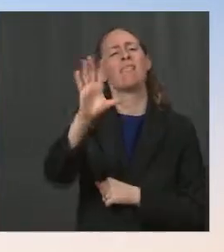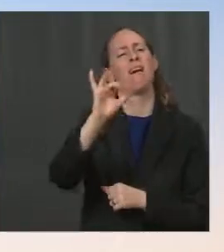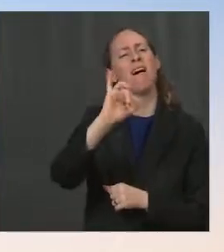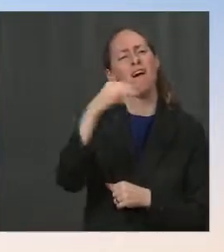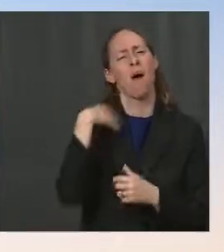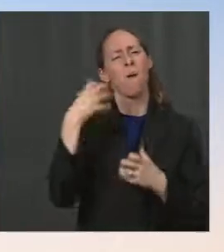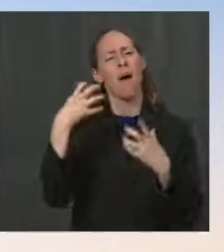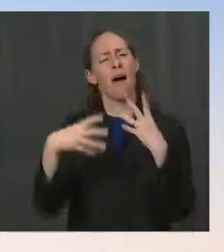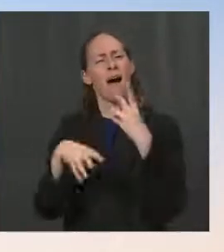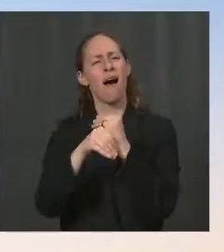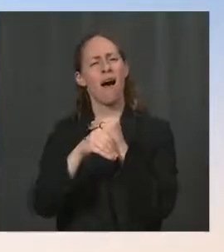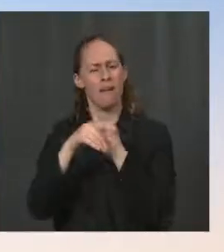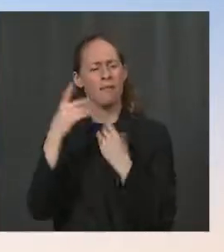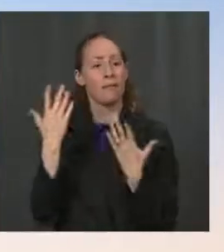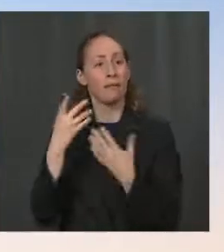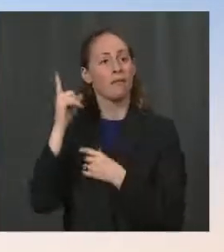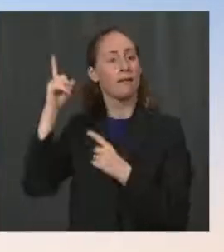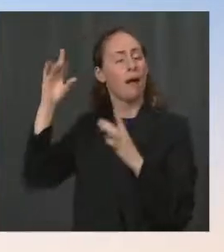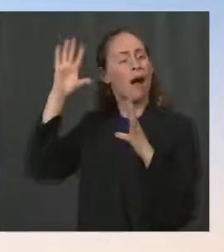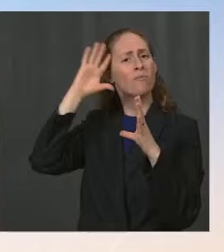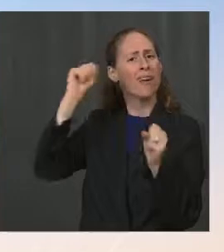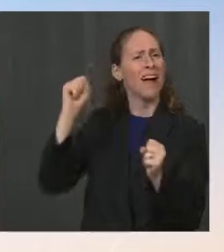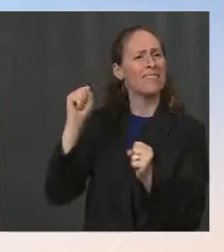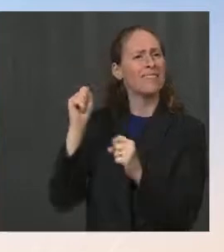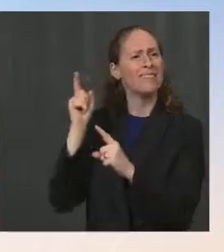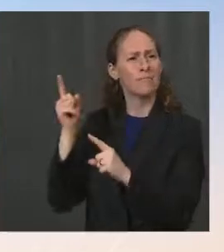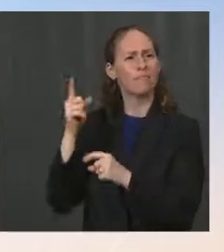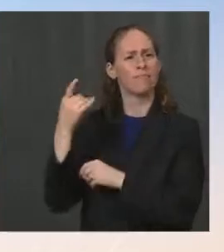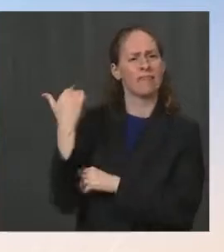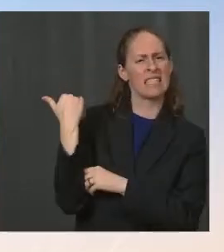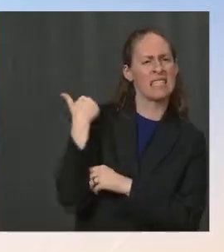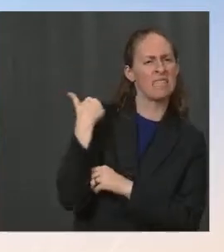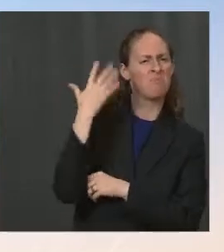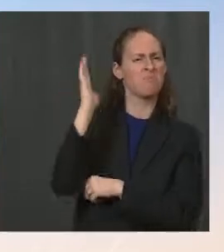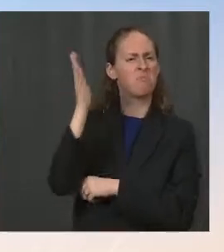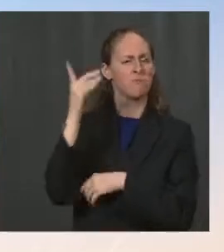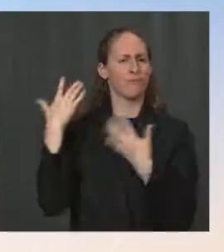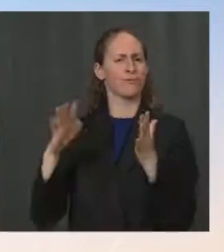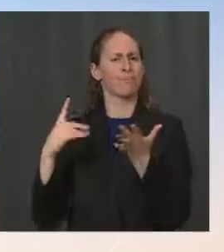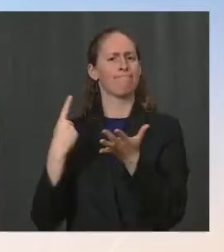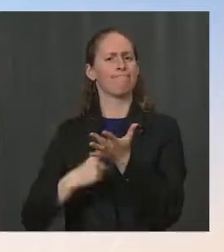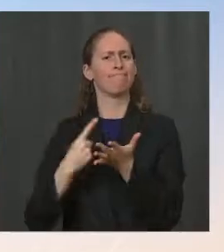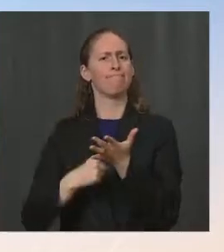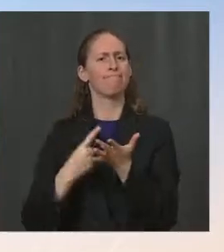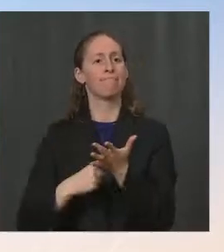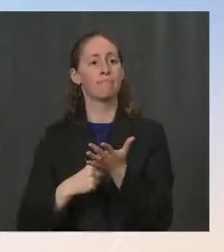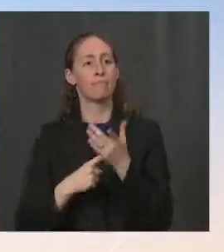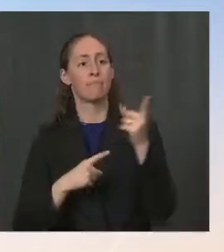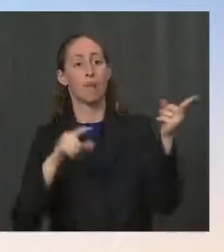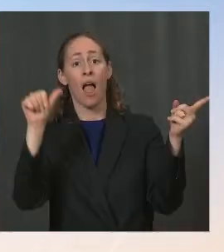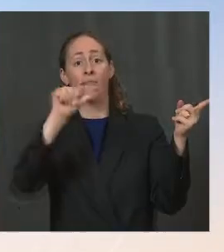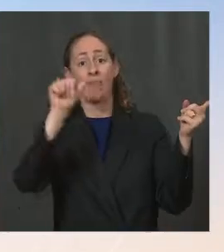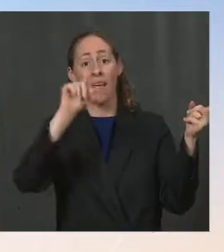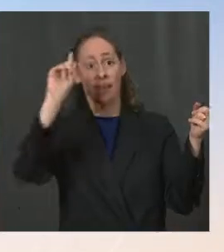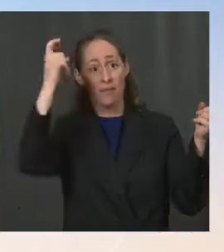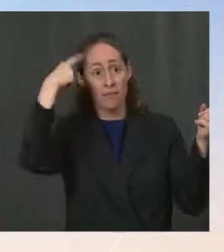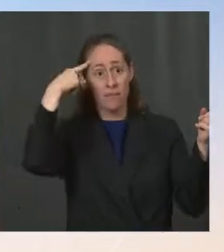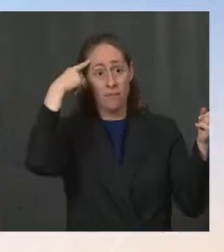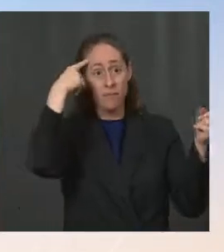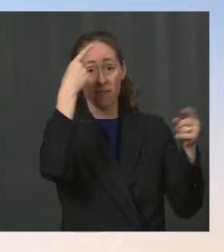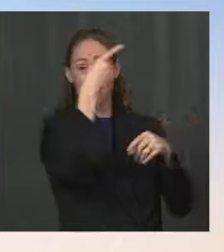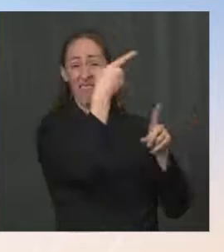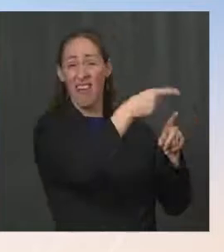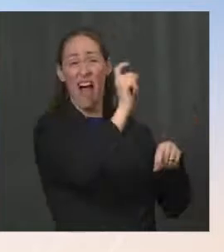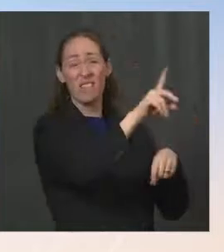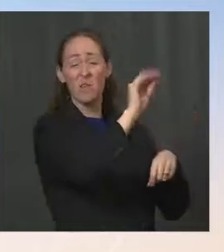press conference around the same time of this reported phone call. The Afghan government and leadership has to come together. They clearly have the capacity